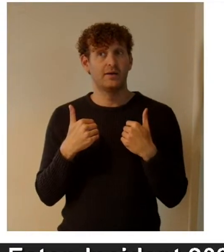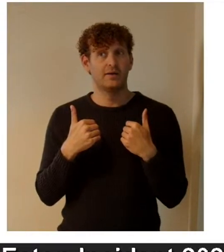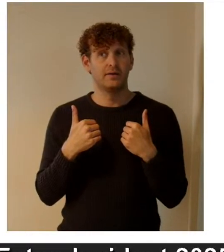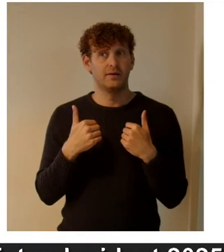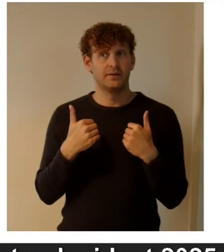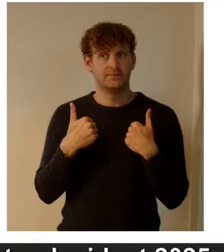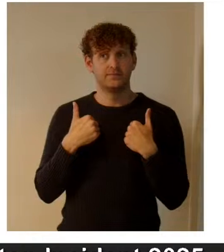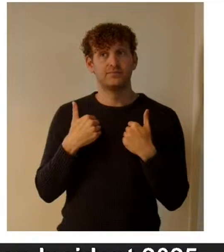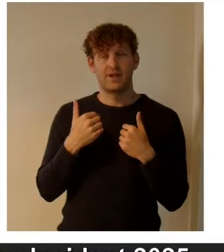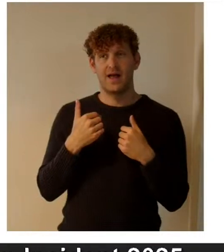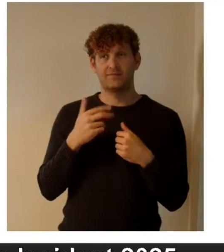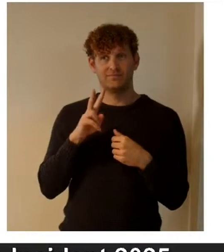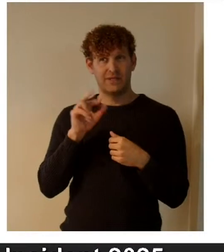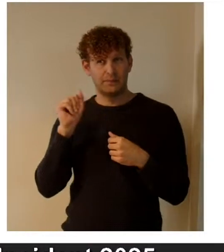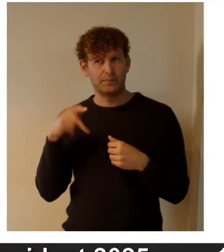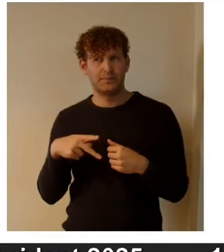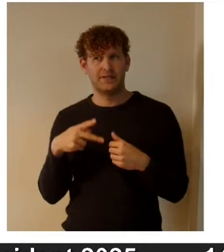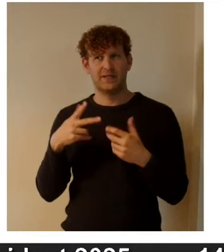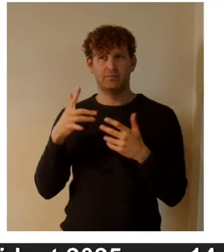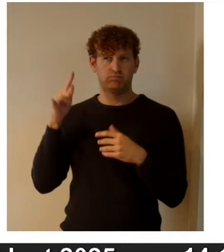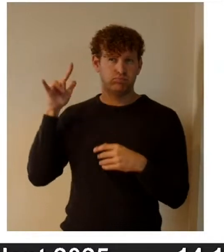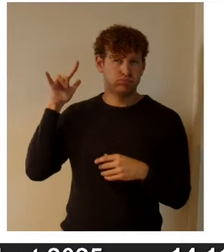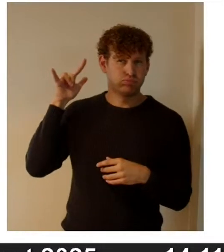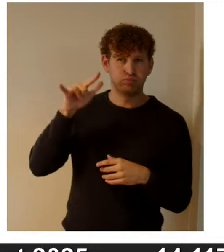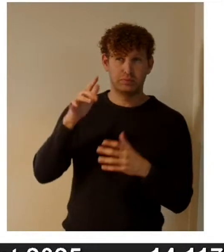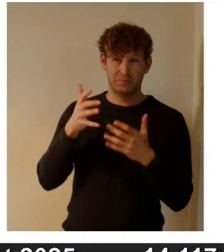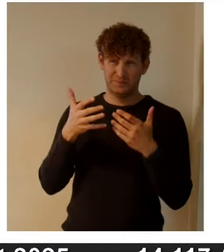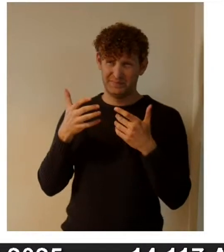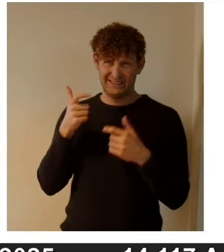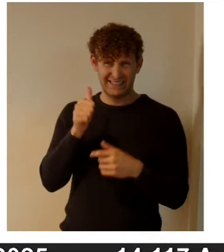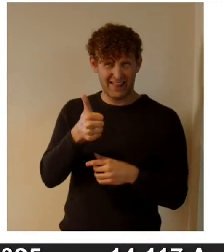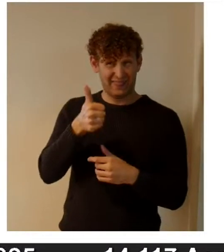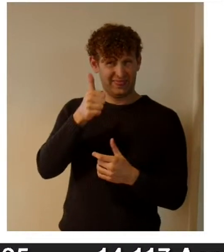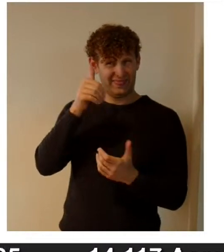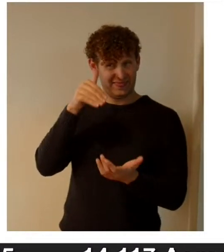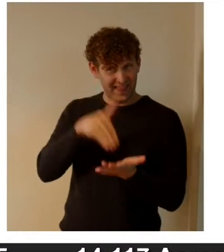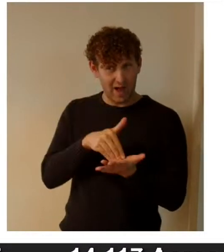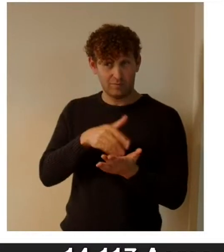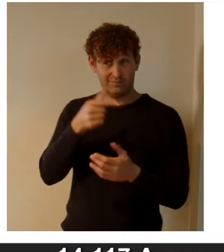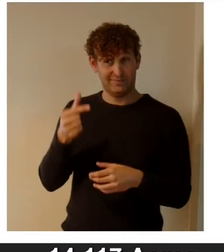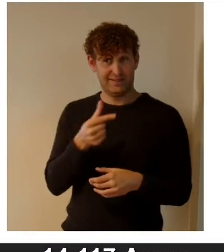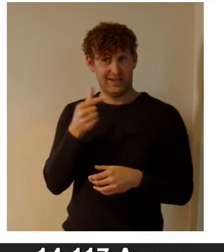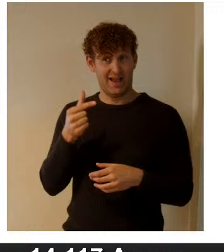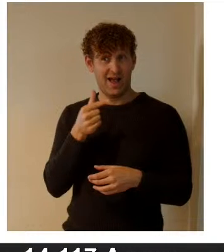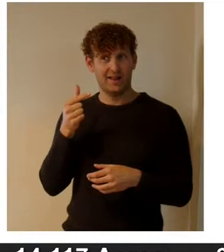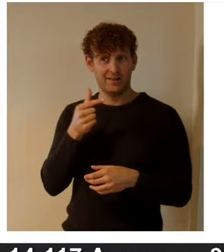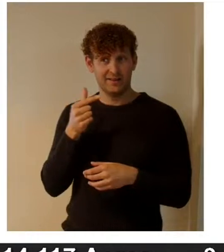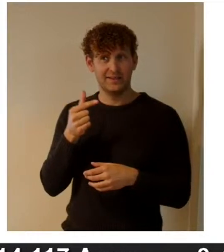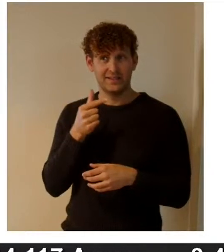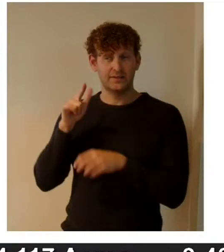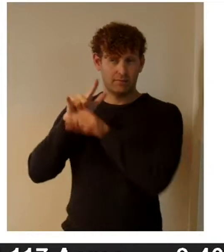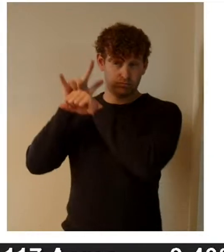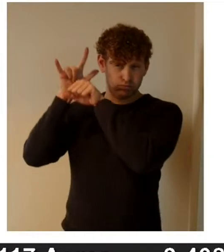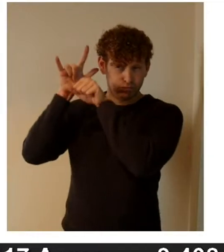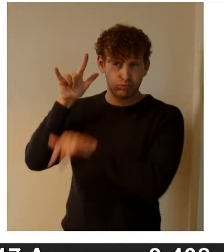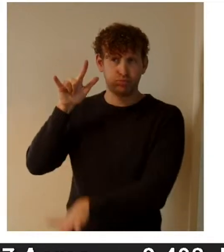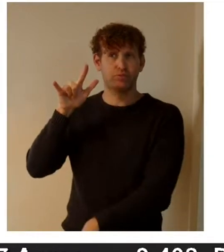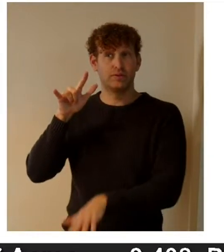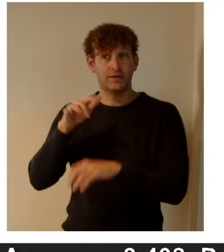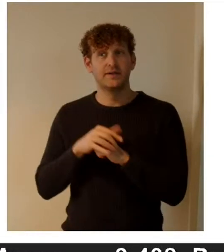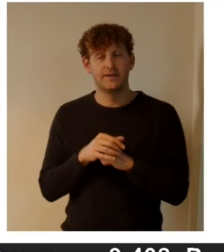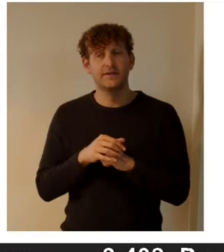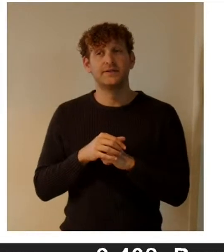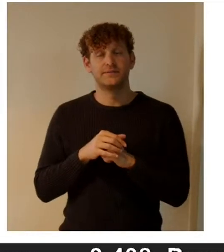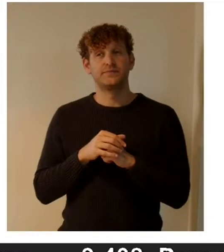air tanker, dropping over 10,000 gallons of retardant as we speak down the ridges to prepare for this. We have